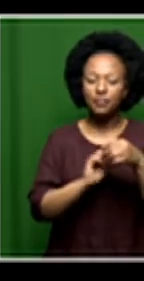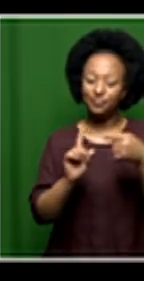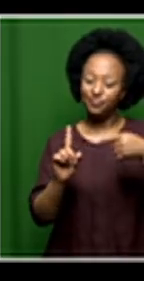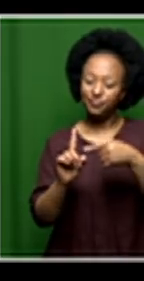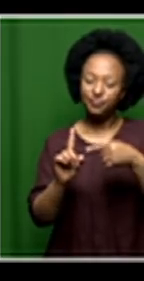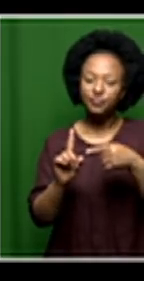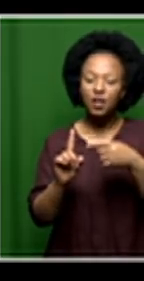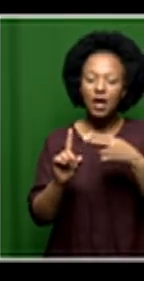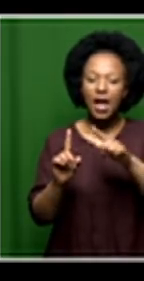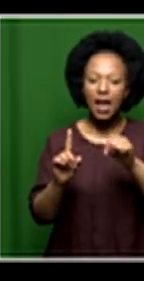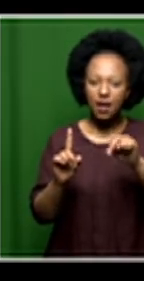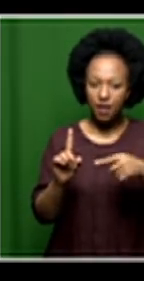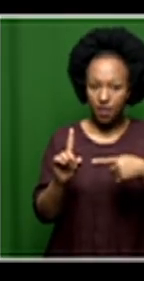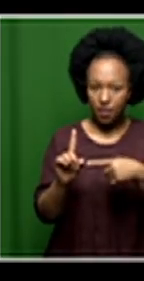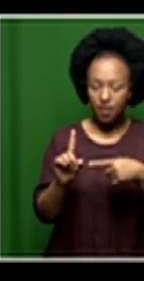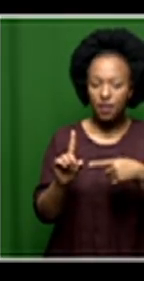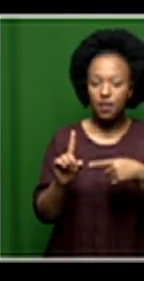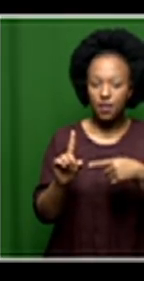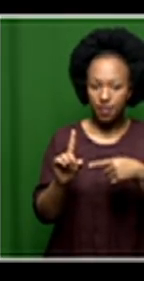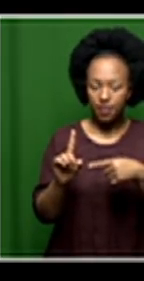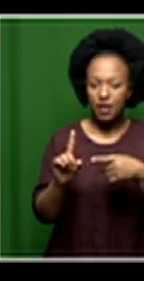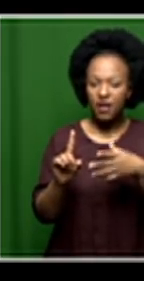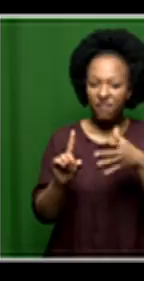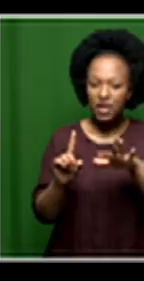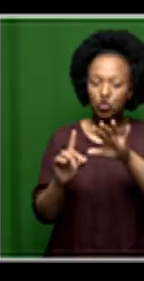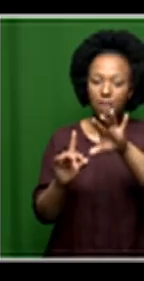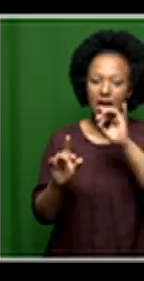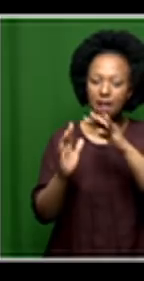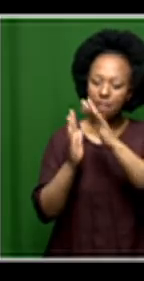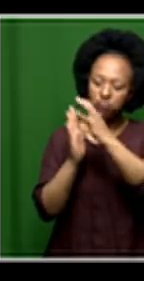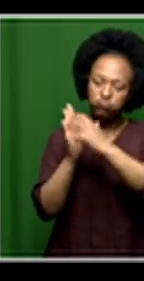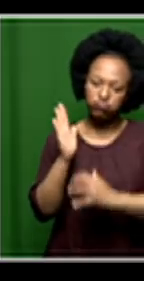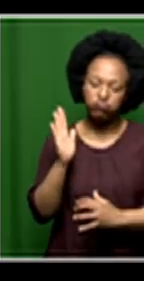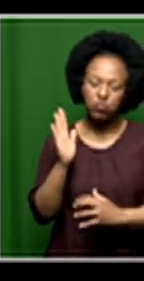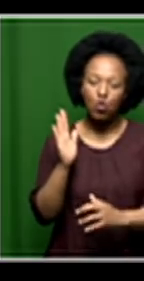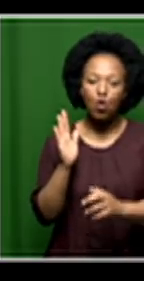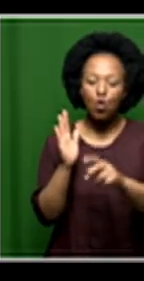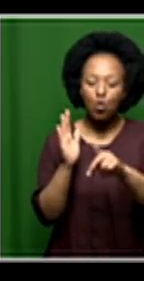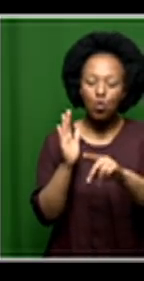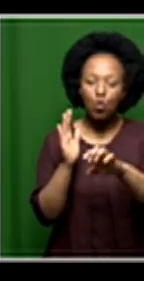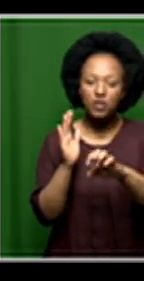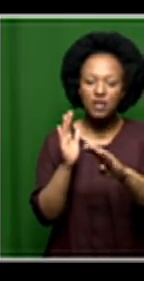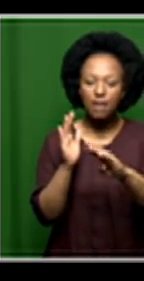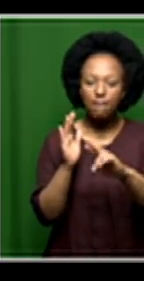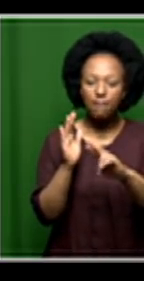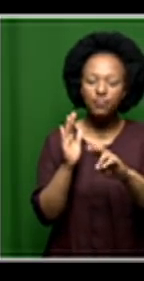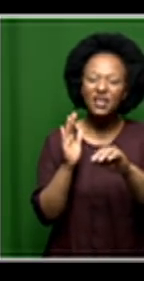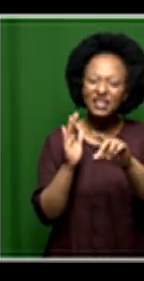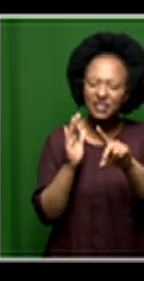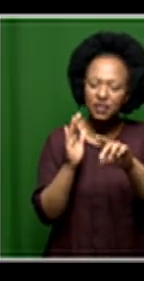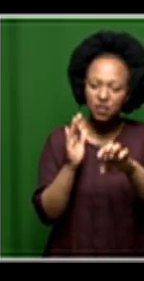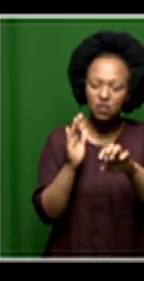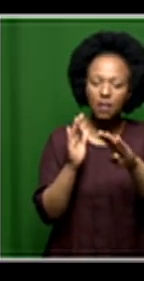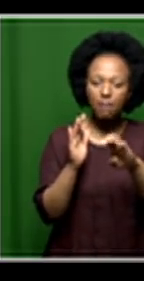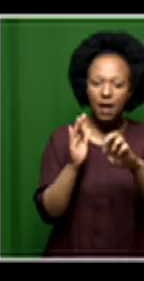actually picking up on an article that appeared in Die Berge yesterday, and the comments in